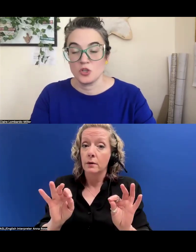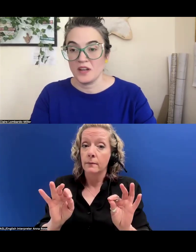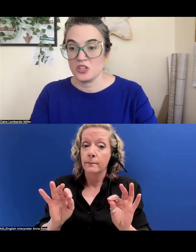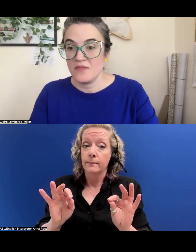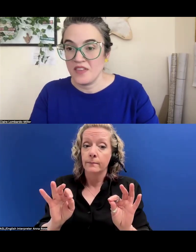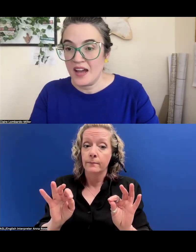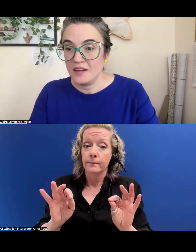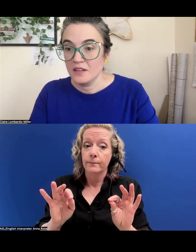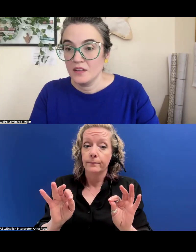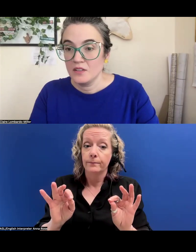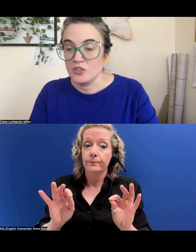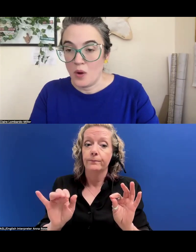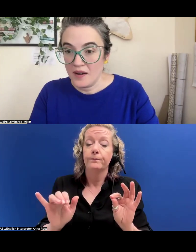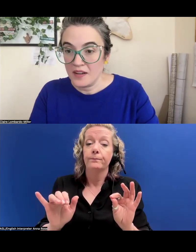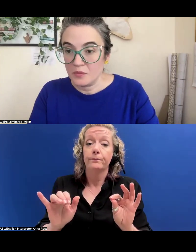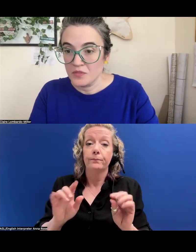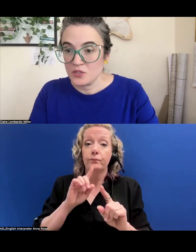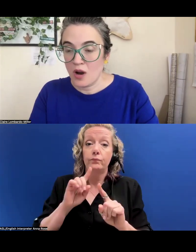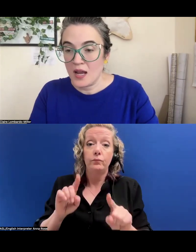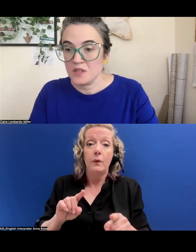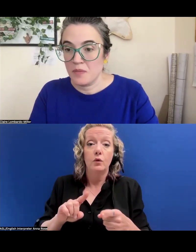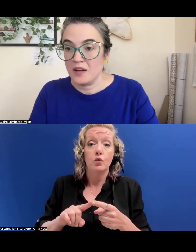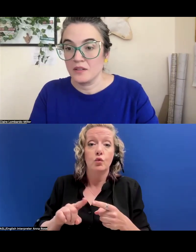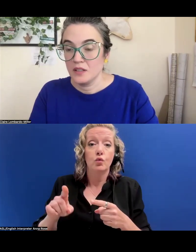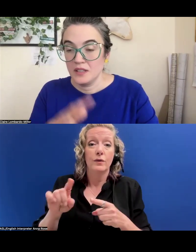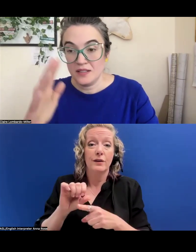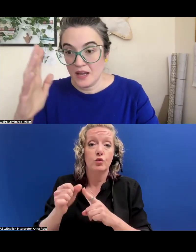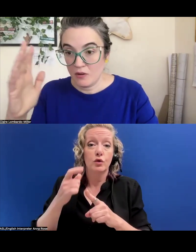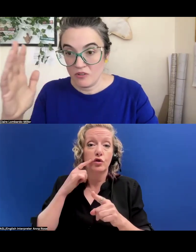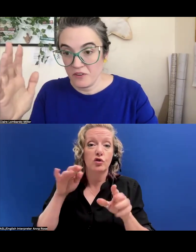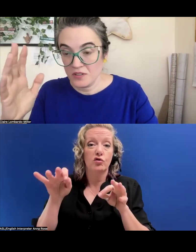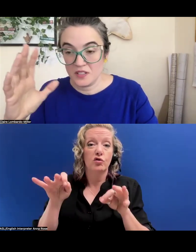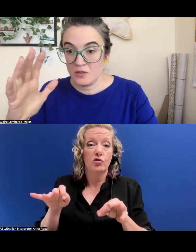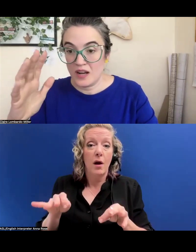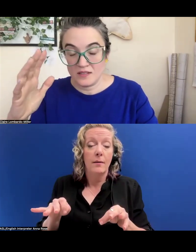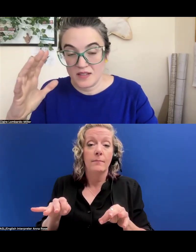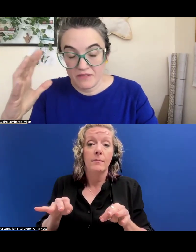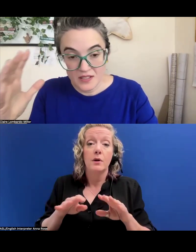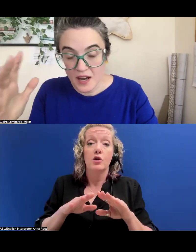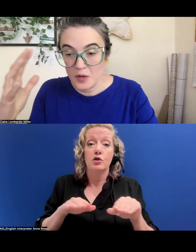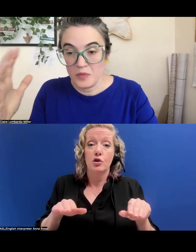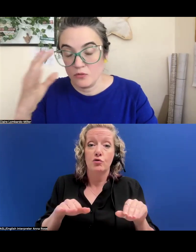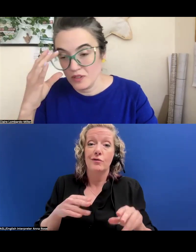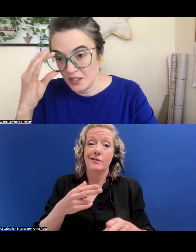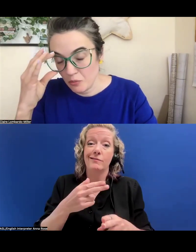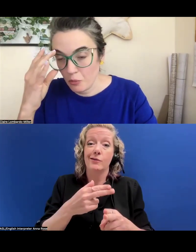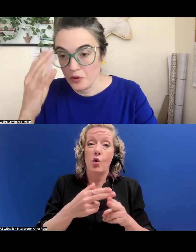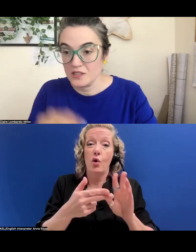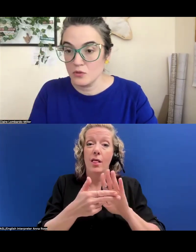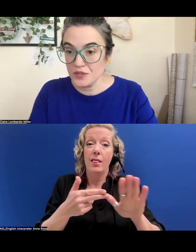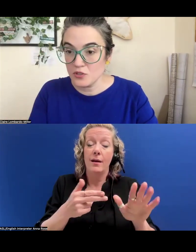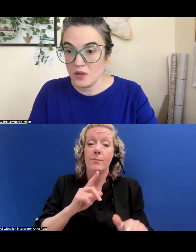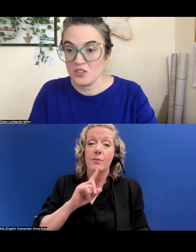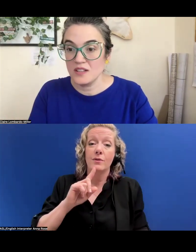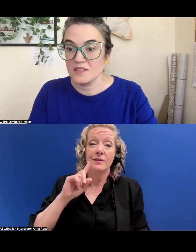the situation that Joanna described about kids getting referred to as deaf and dumb in really inappropriate